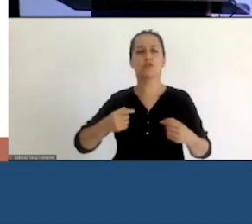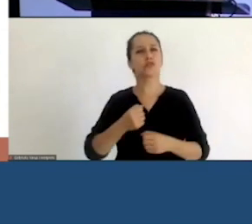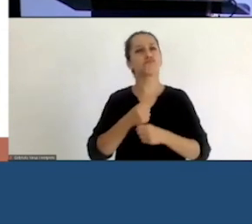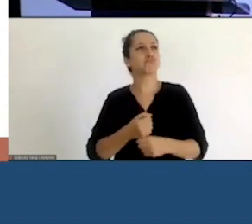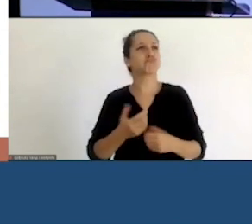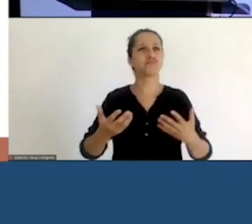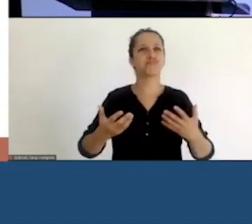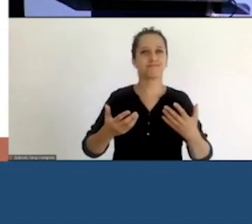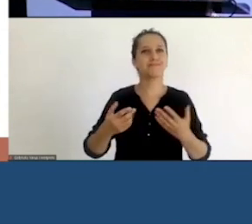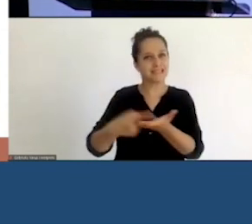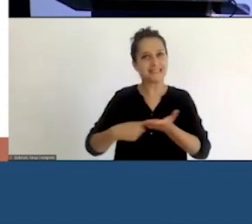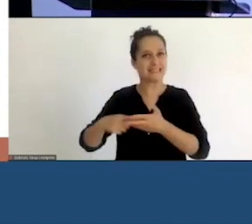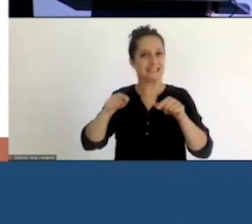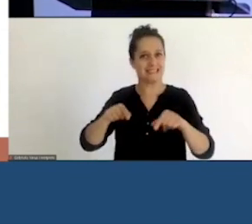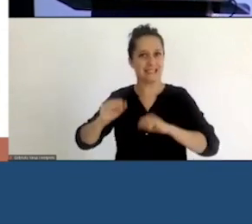of care,